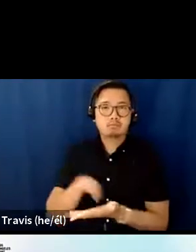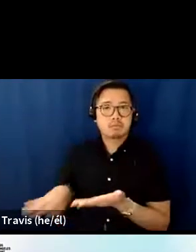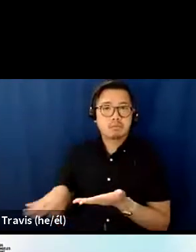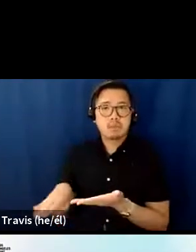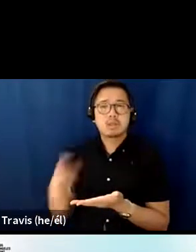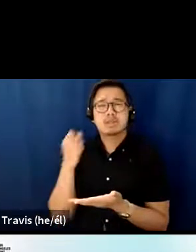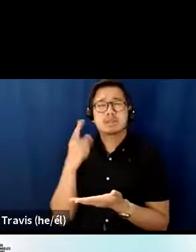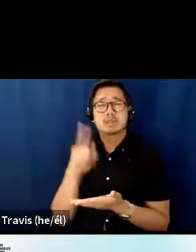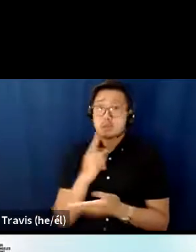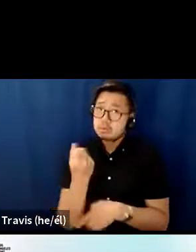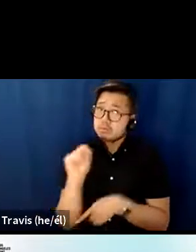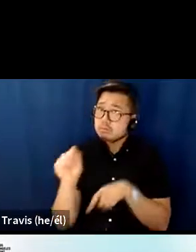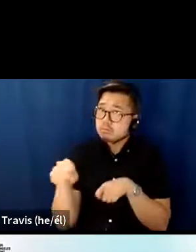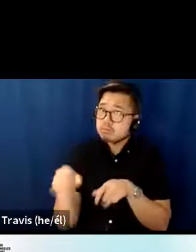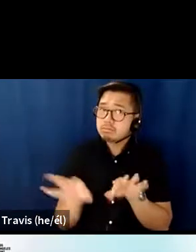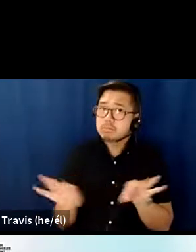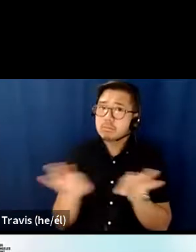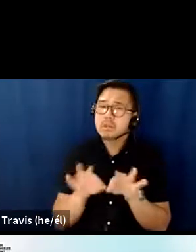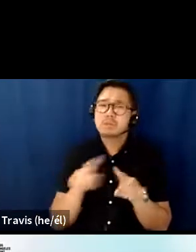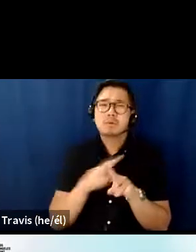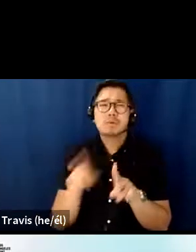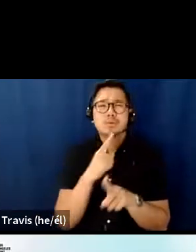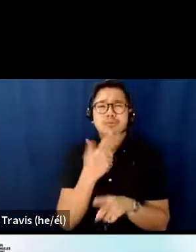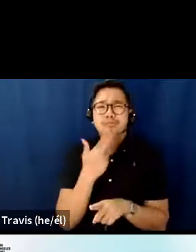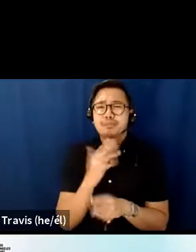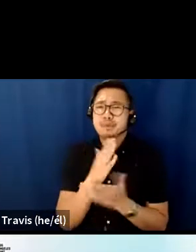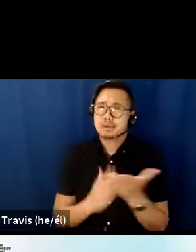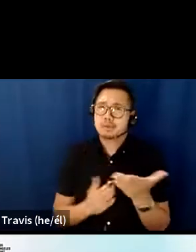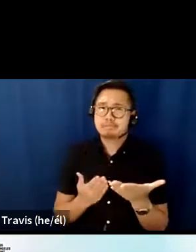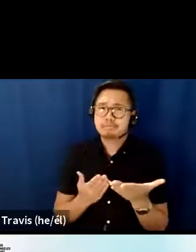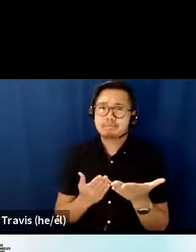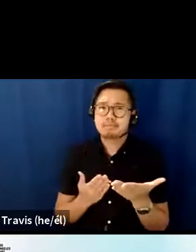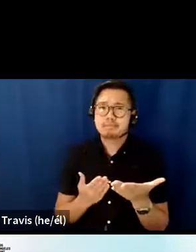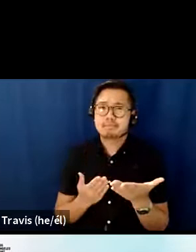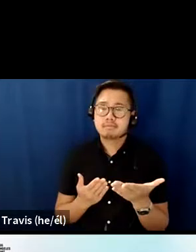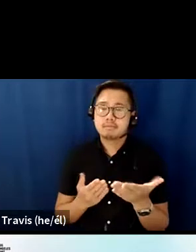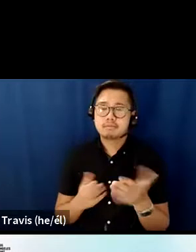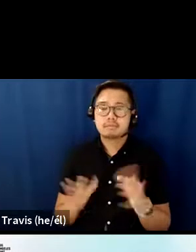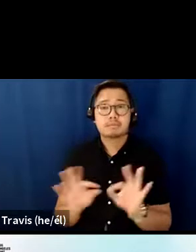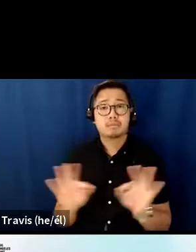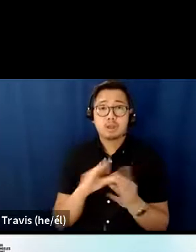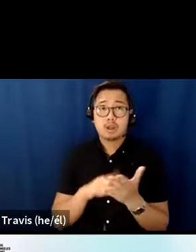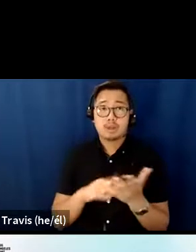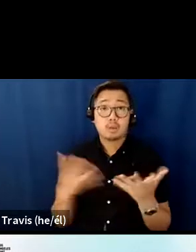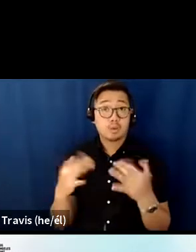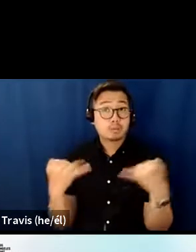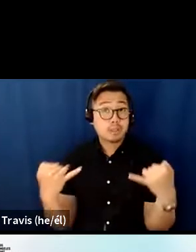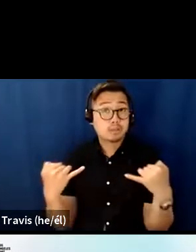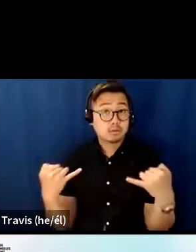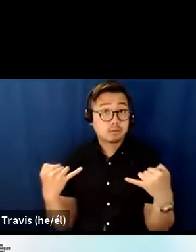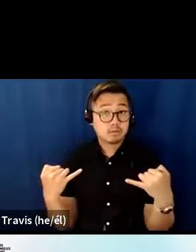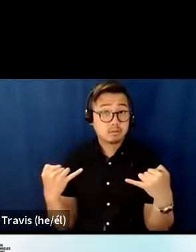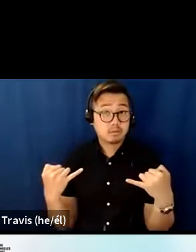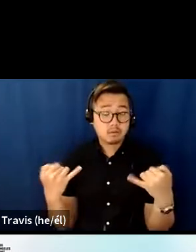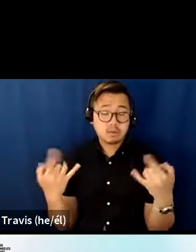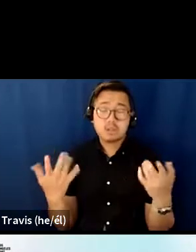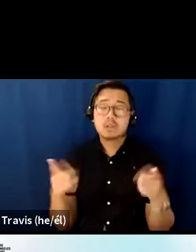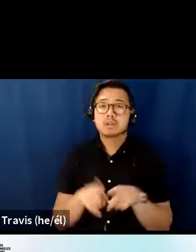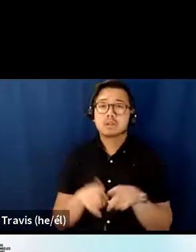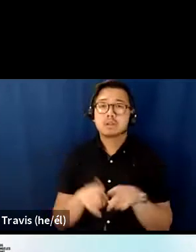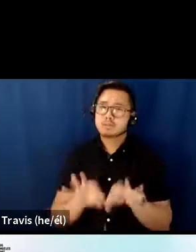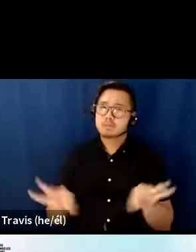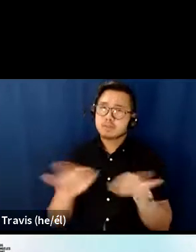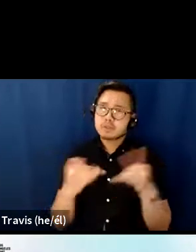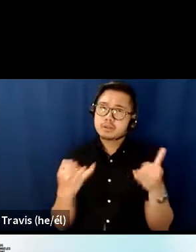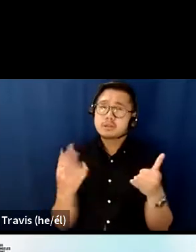such a small part in this work. Learn your boundaries and hold on to them. Let